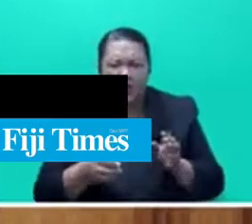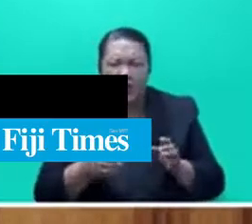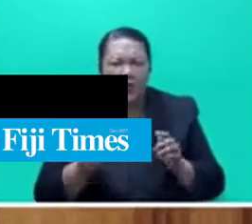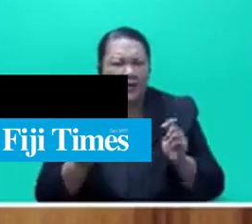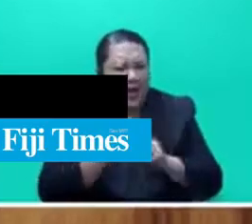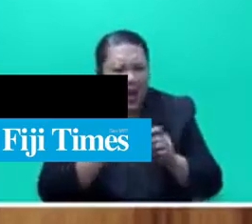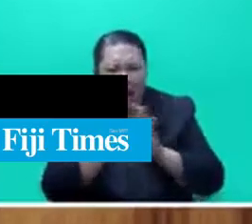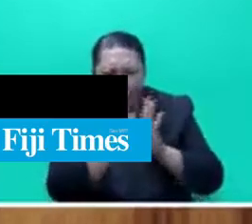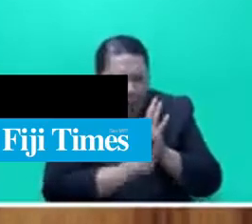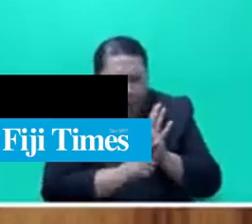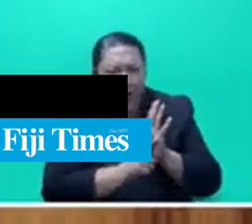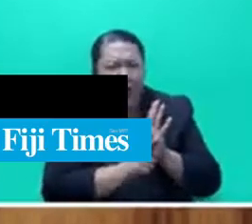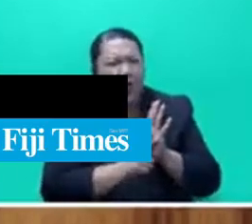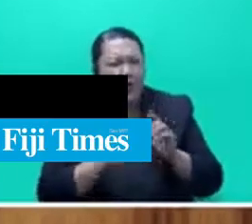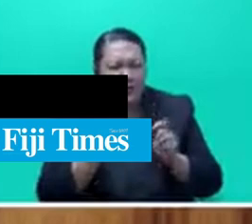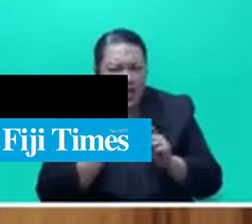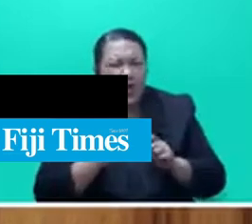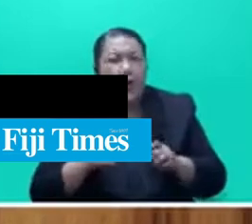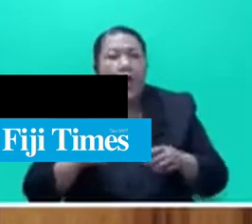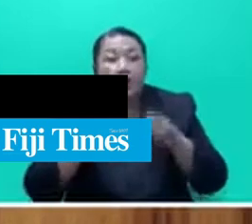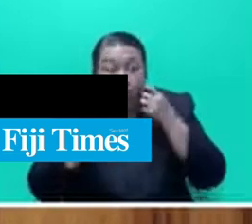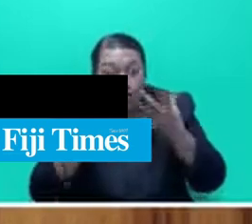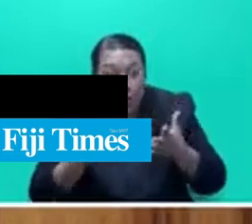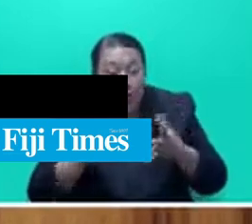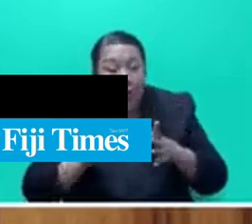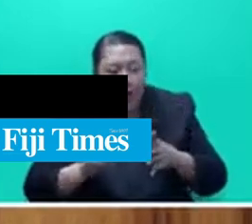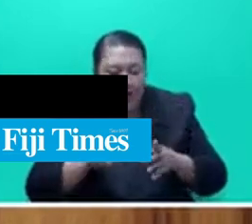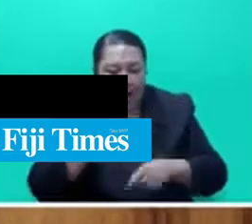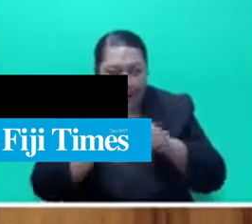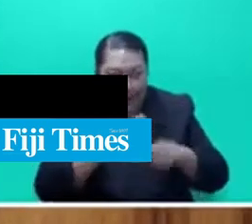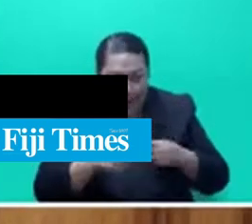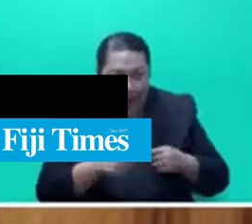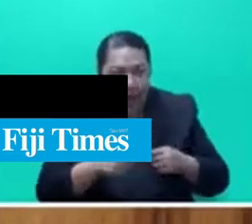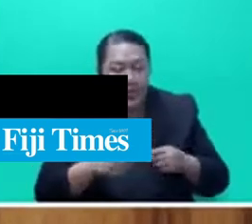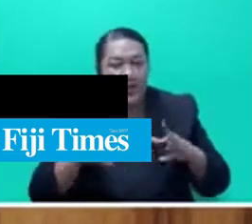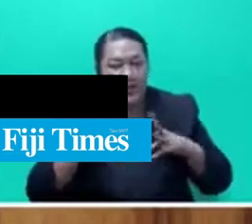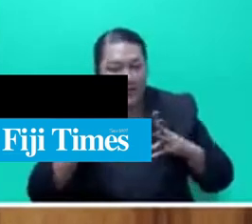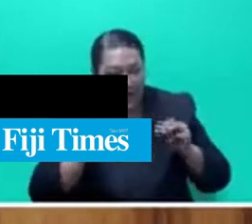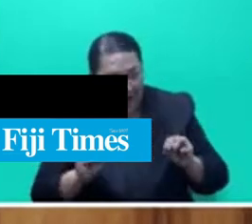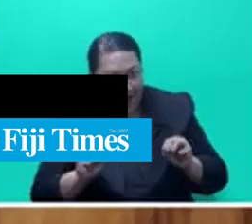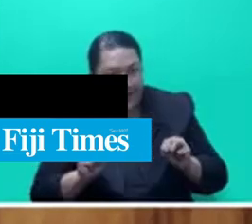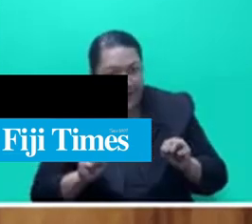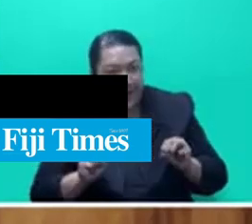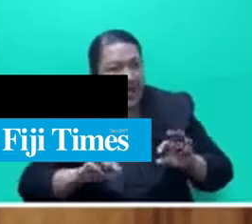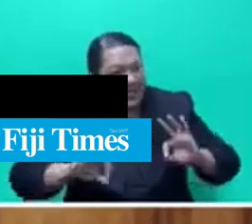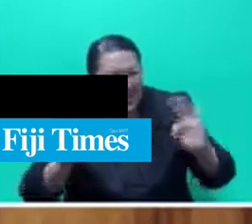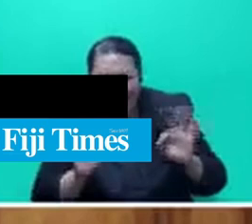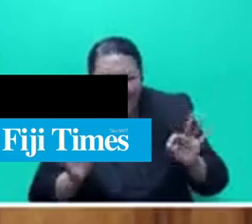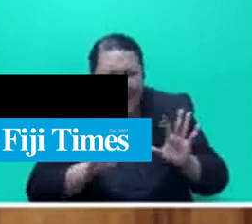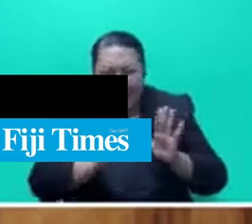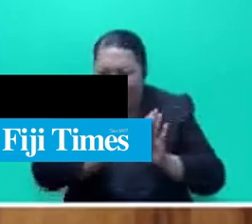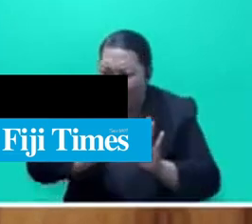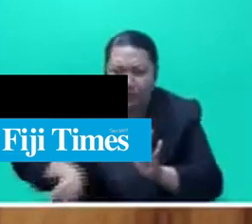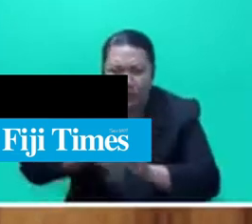basic freedoms. There has not ever been any suppression under this blue book, Honorable Speaker. There hasn't